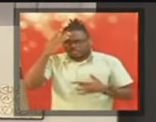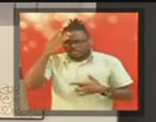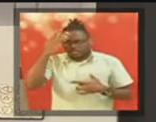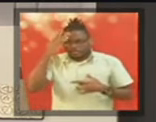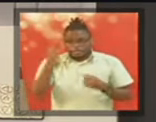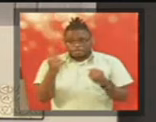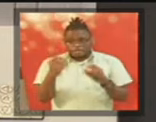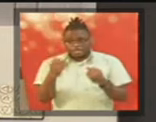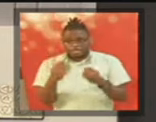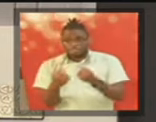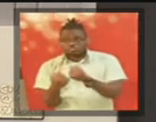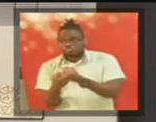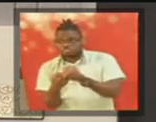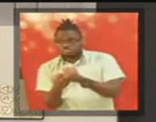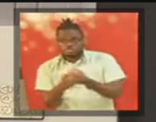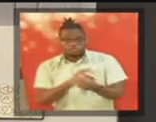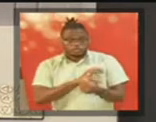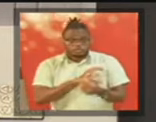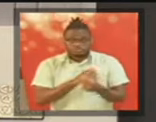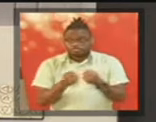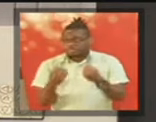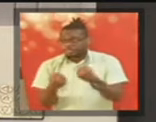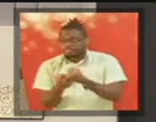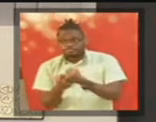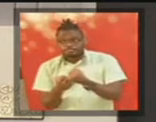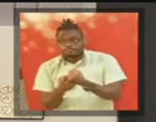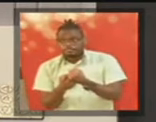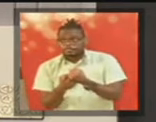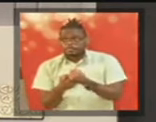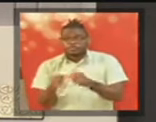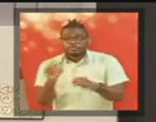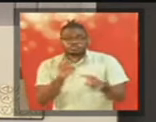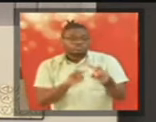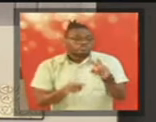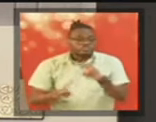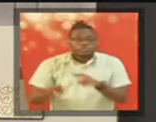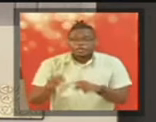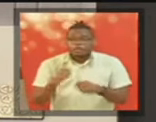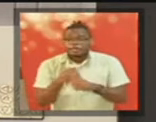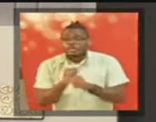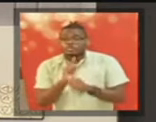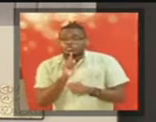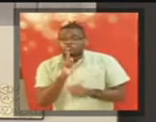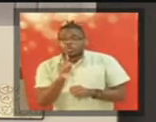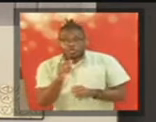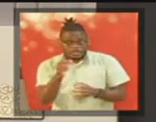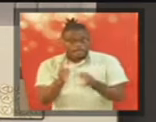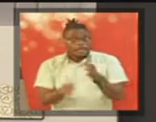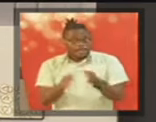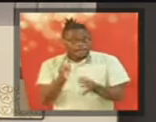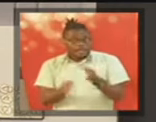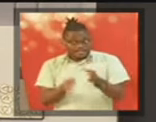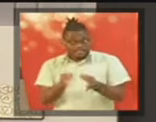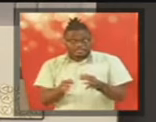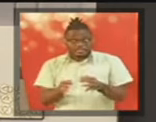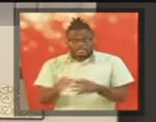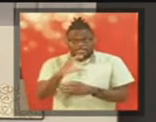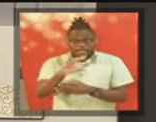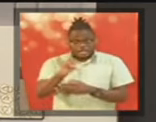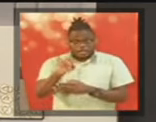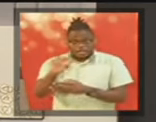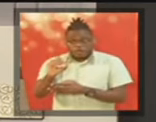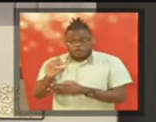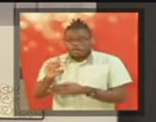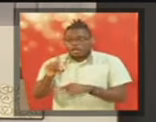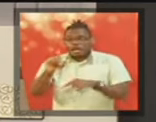Police Service for persons who we are having difficulty contacting. and also those who we have got wind of